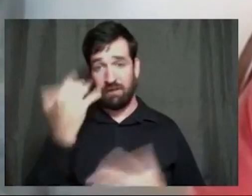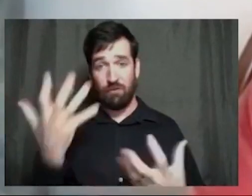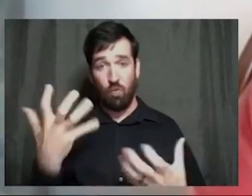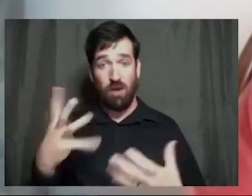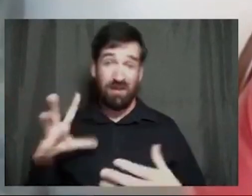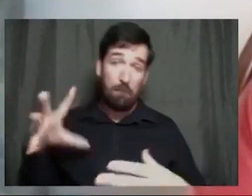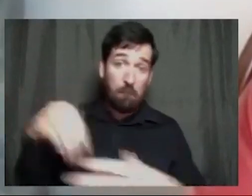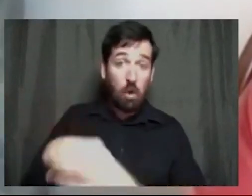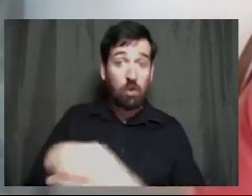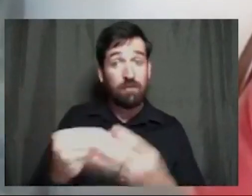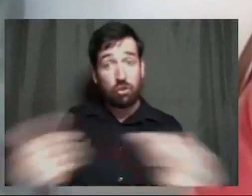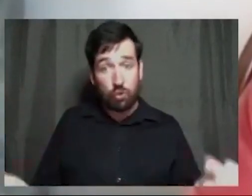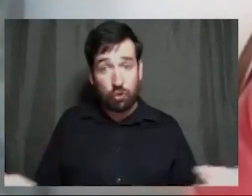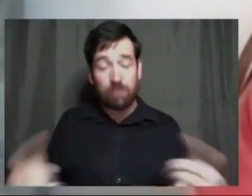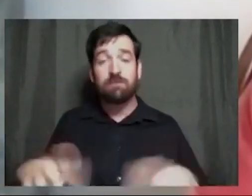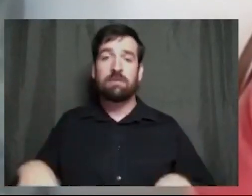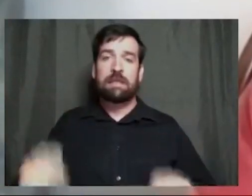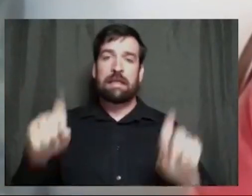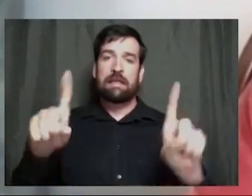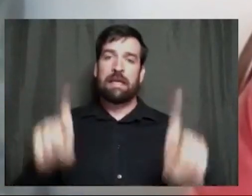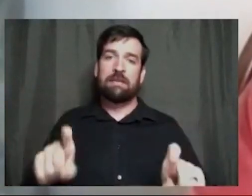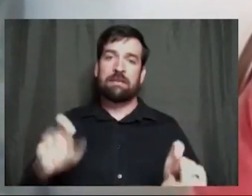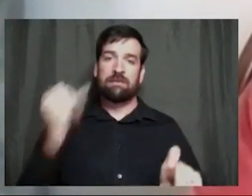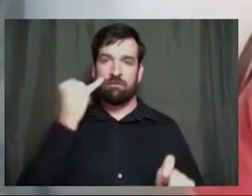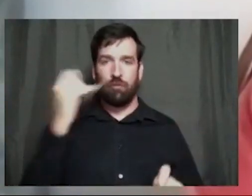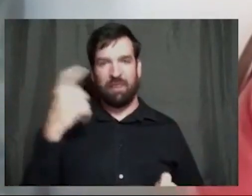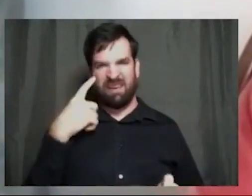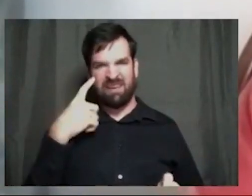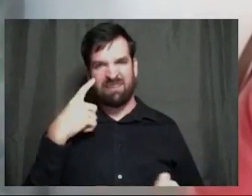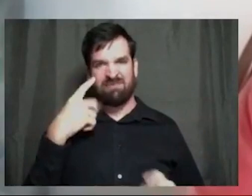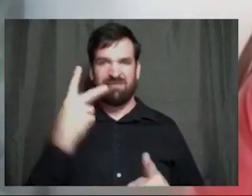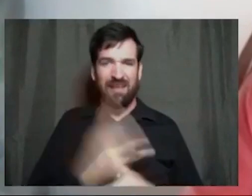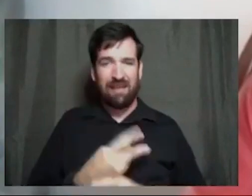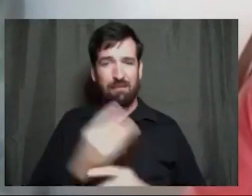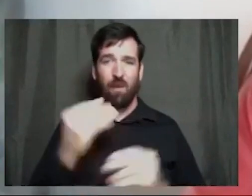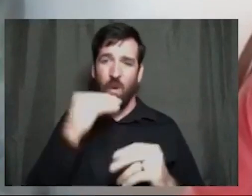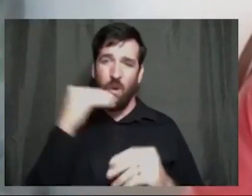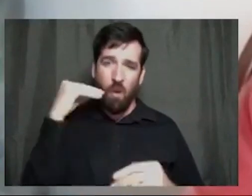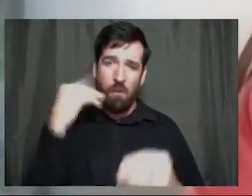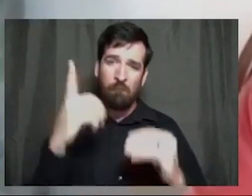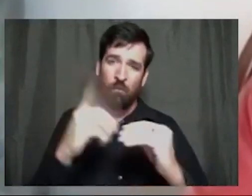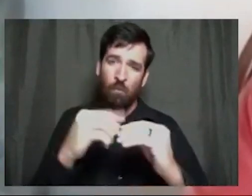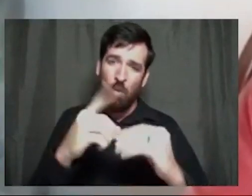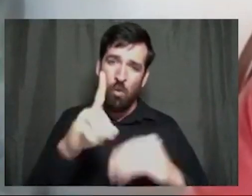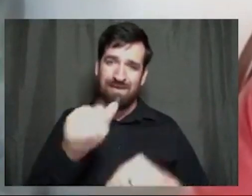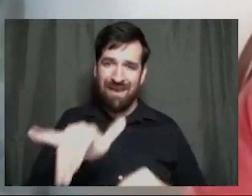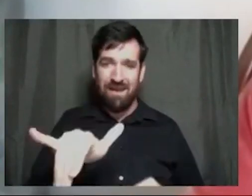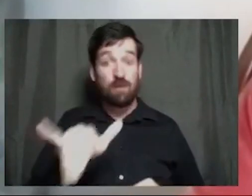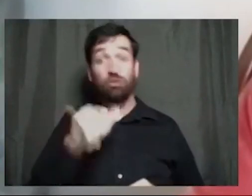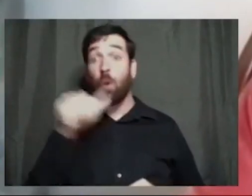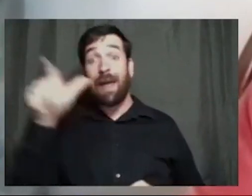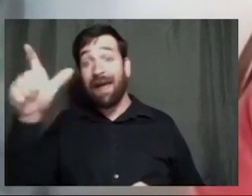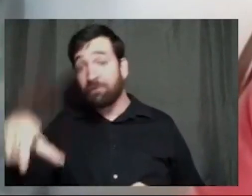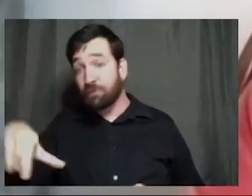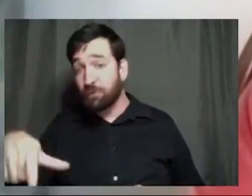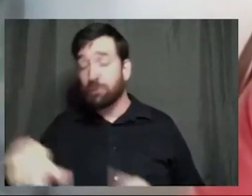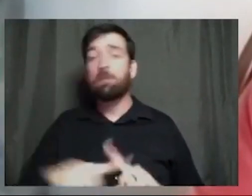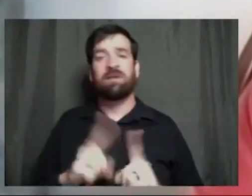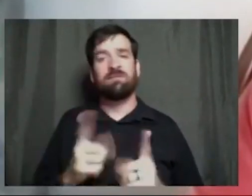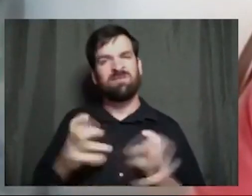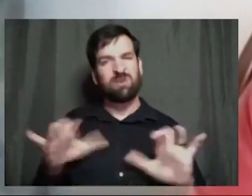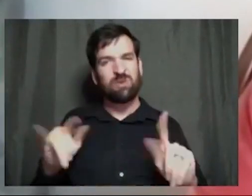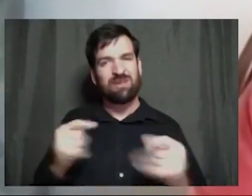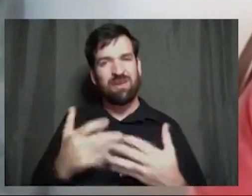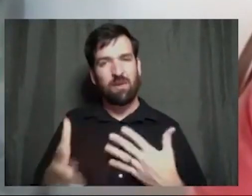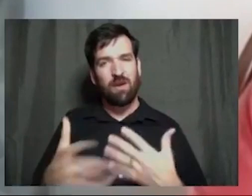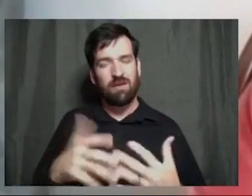solution, get tested if you think you need to. Keep them home the extra day, even though you don't have to. And so I just